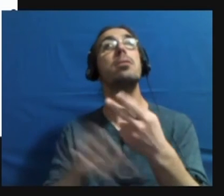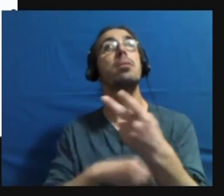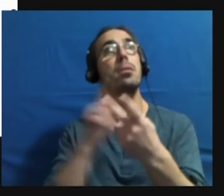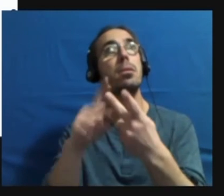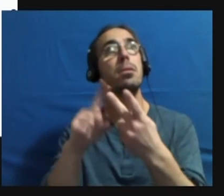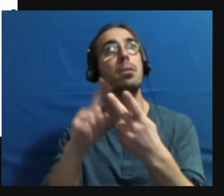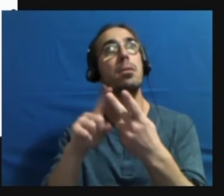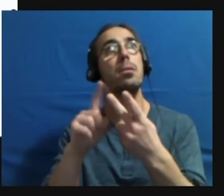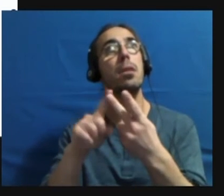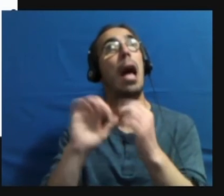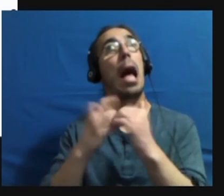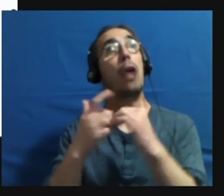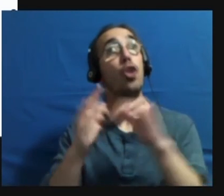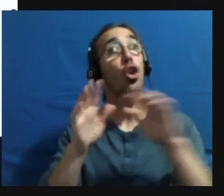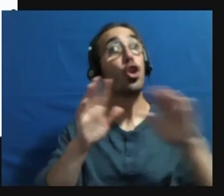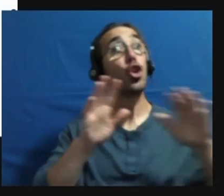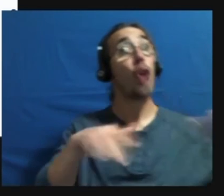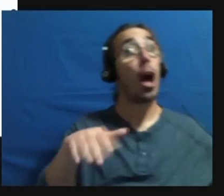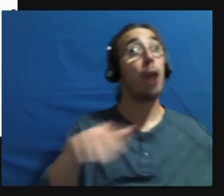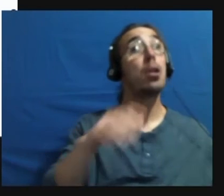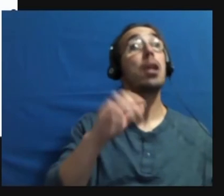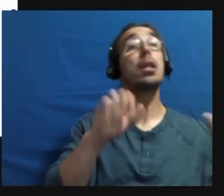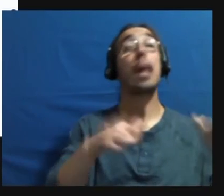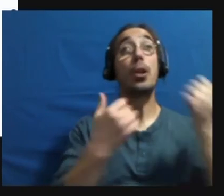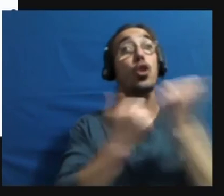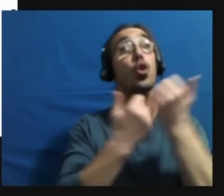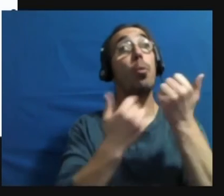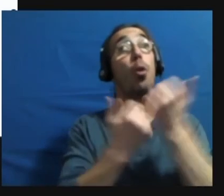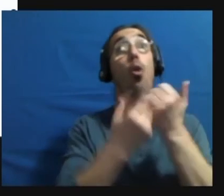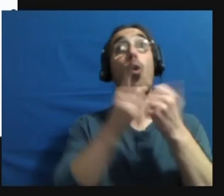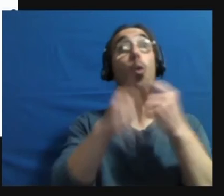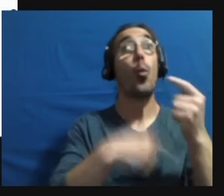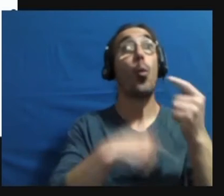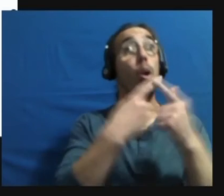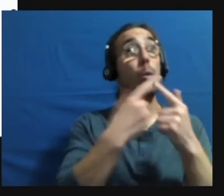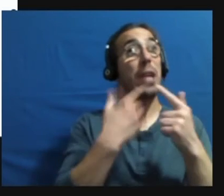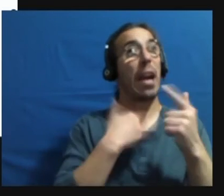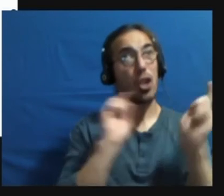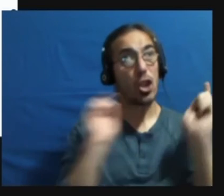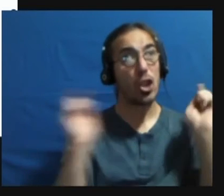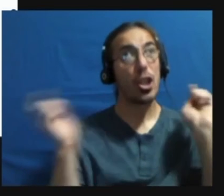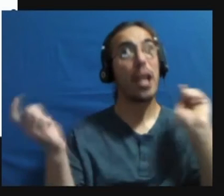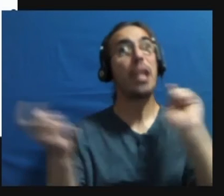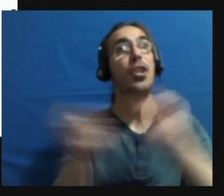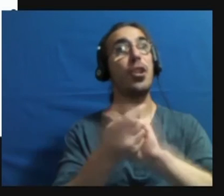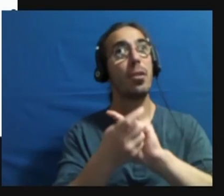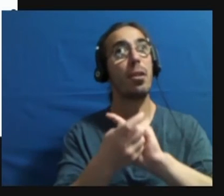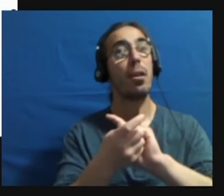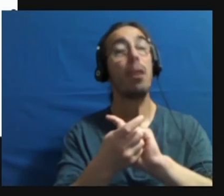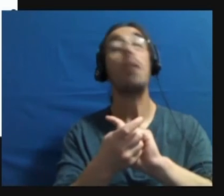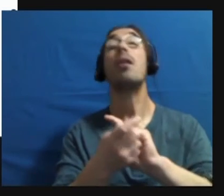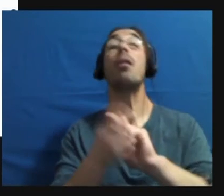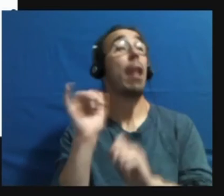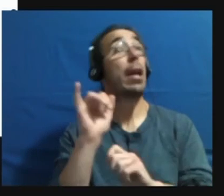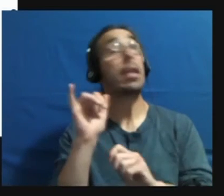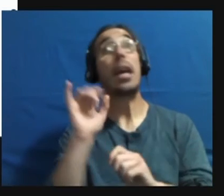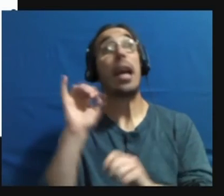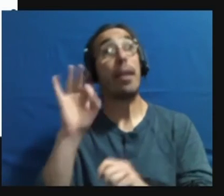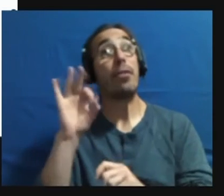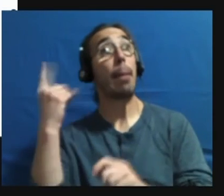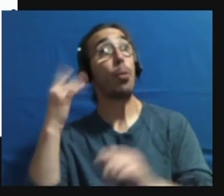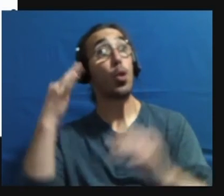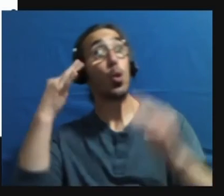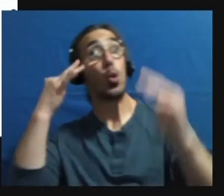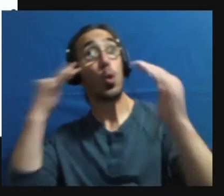the child can be supported through transitions that are noisy. If maybe